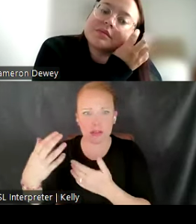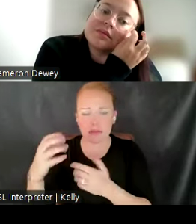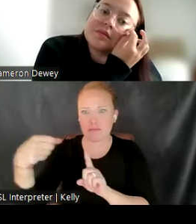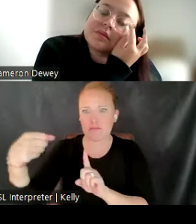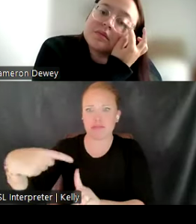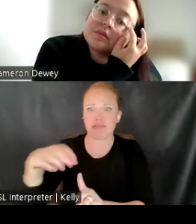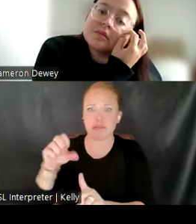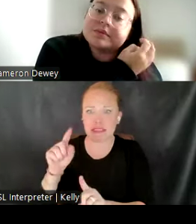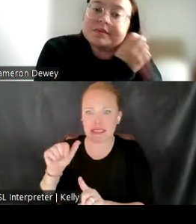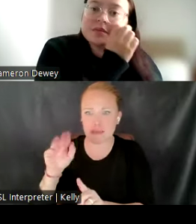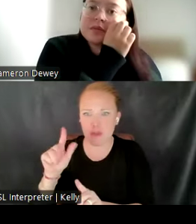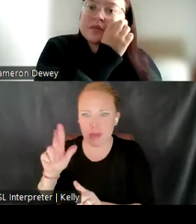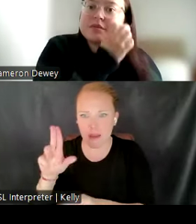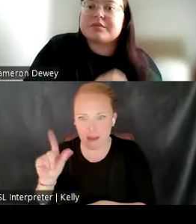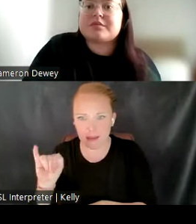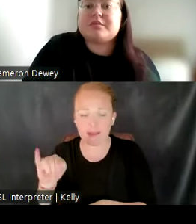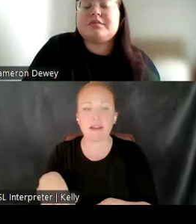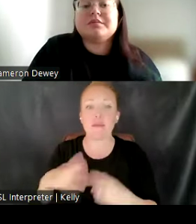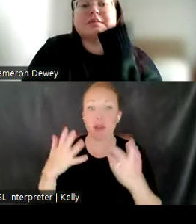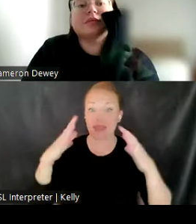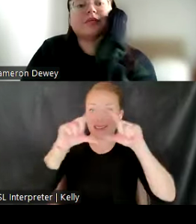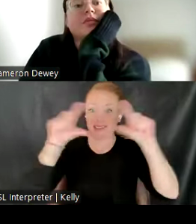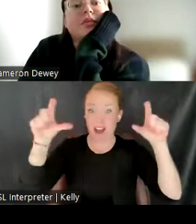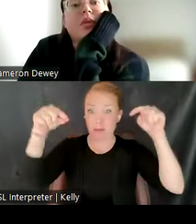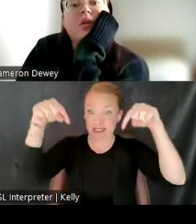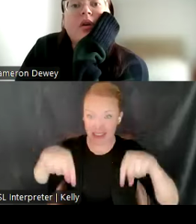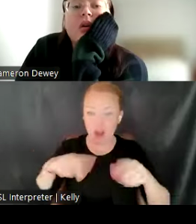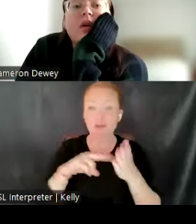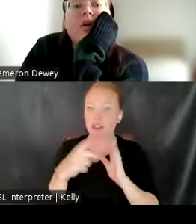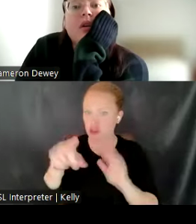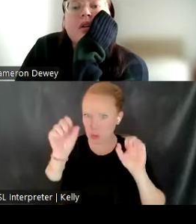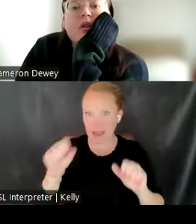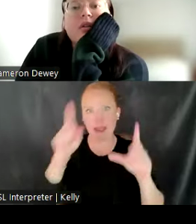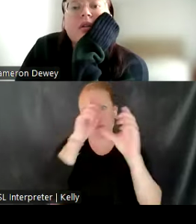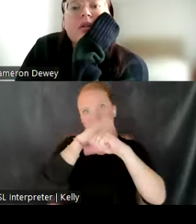down attention really focuses on the ability to plan,